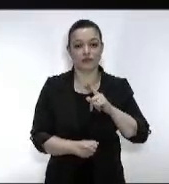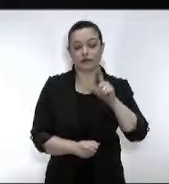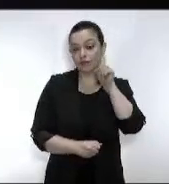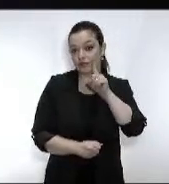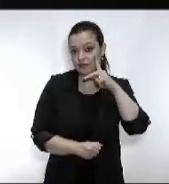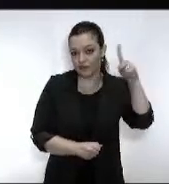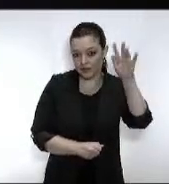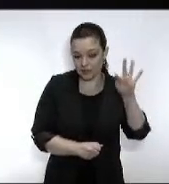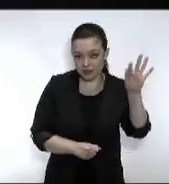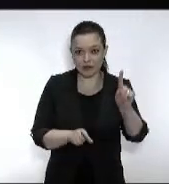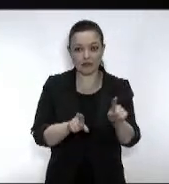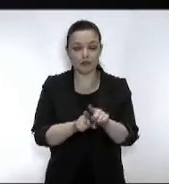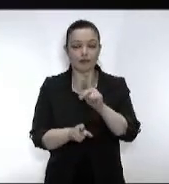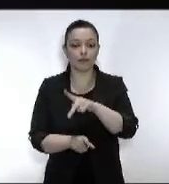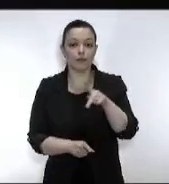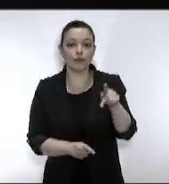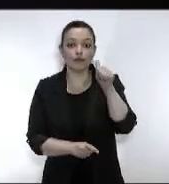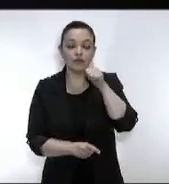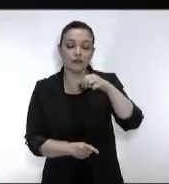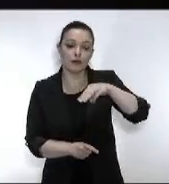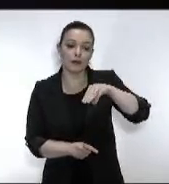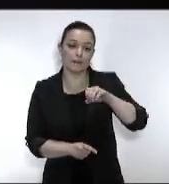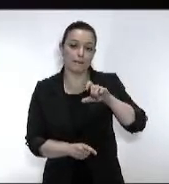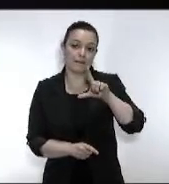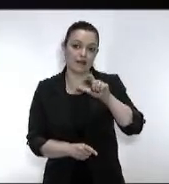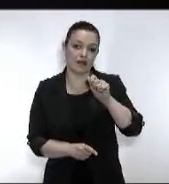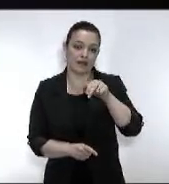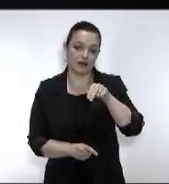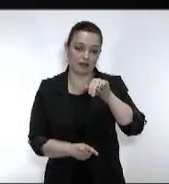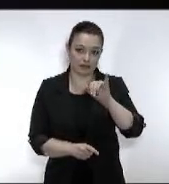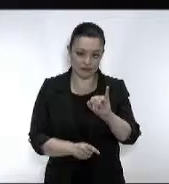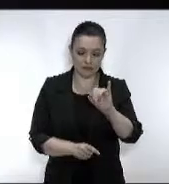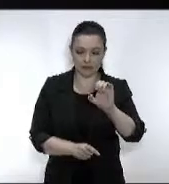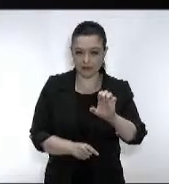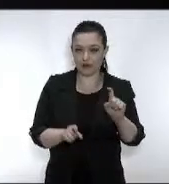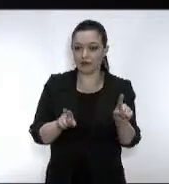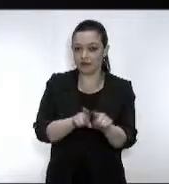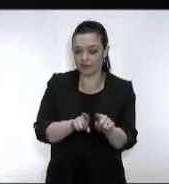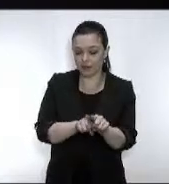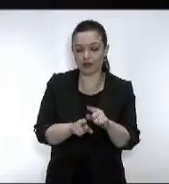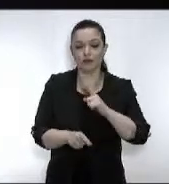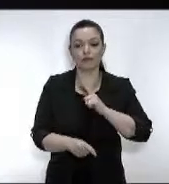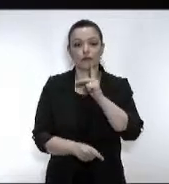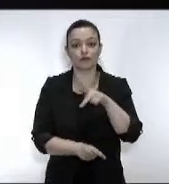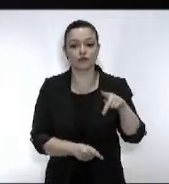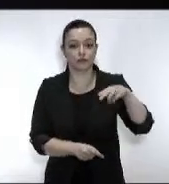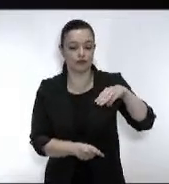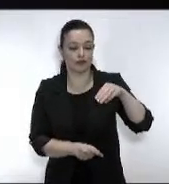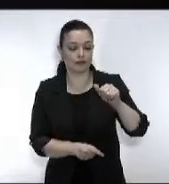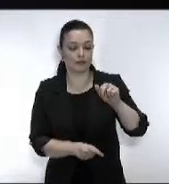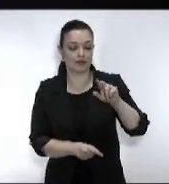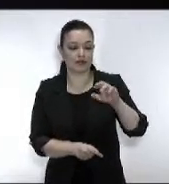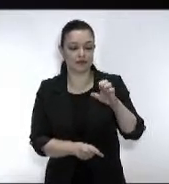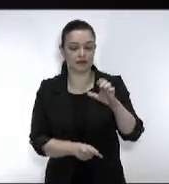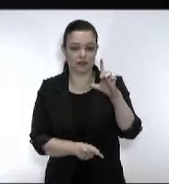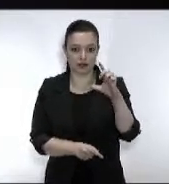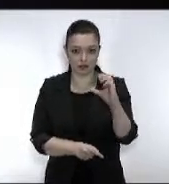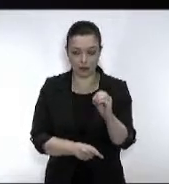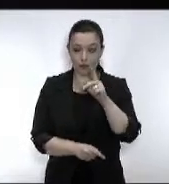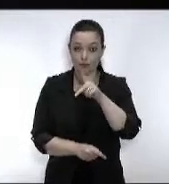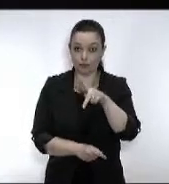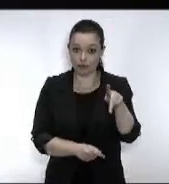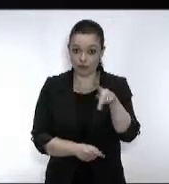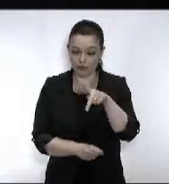Professor Melody Tankersley, Senior Vice President and Provost of Kent State University, Professor Marcelo Fantoni, Associate